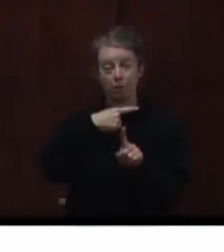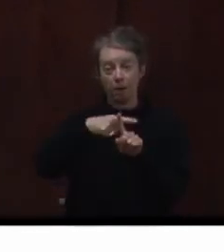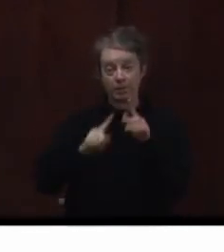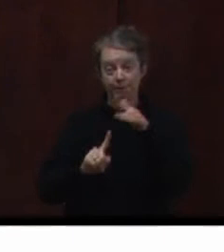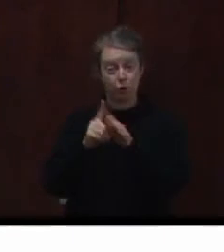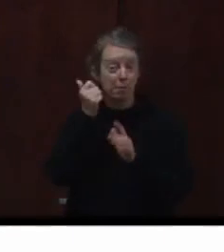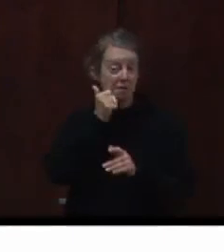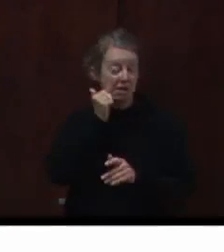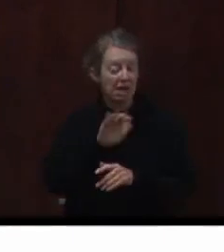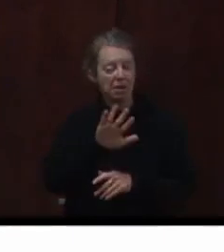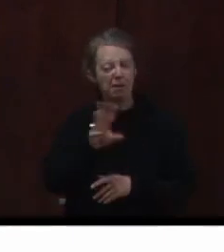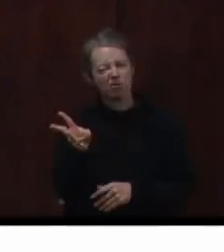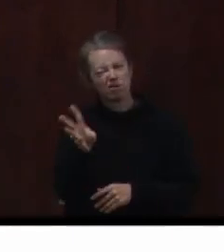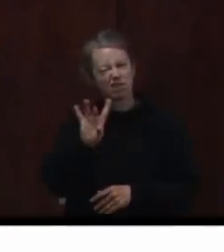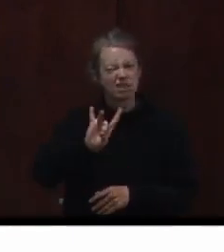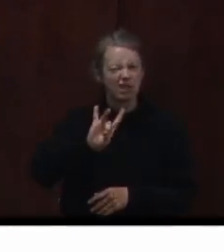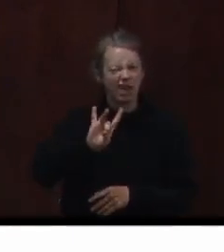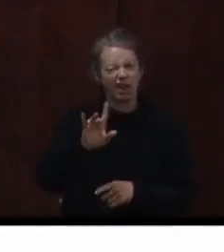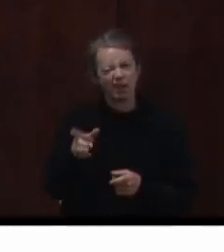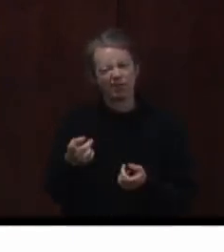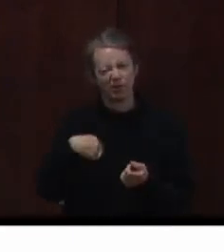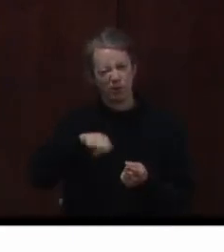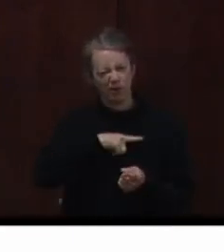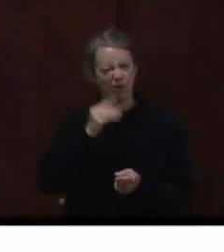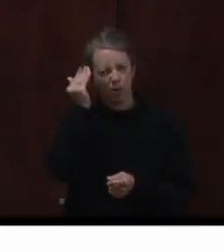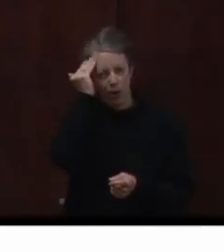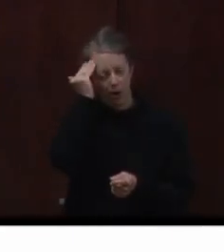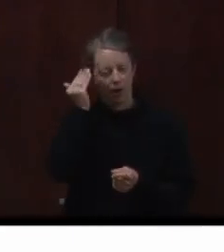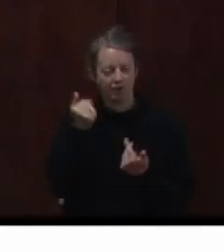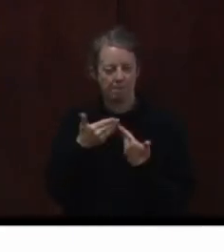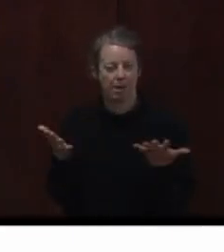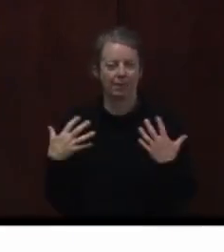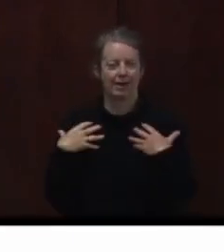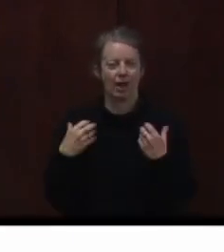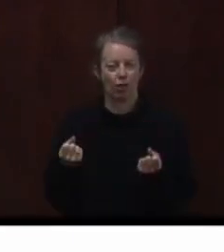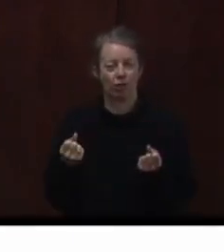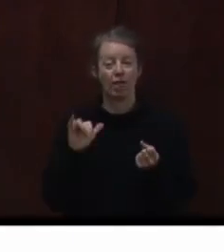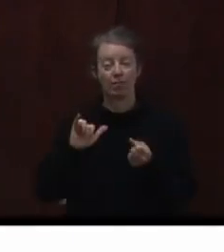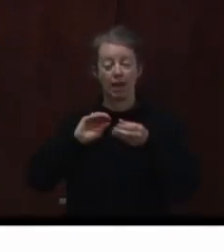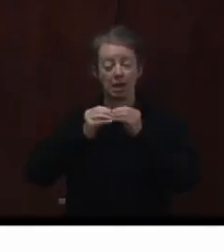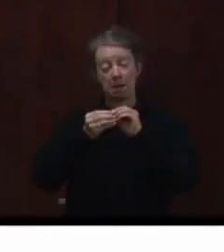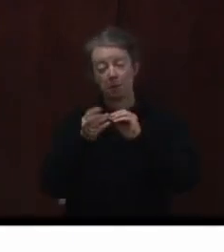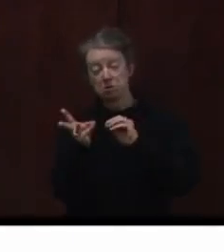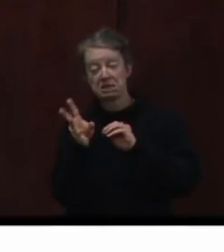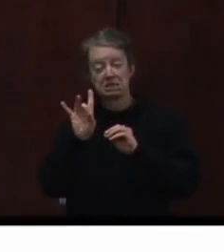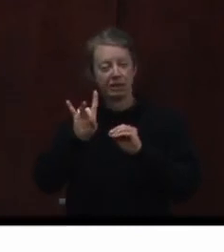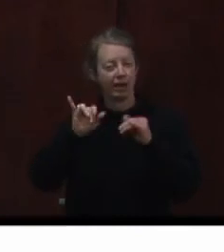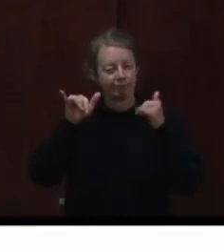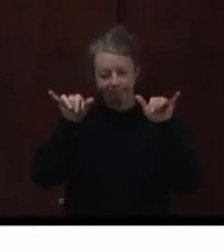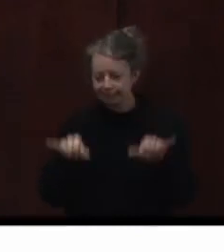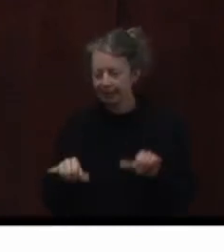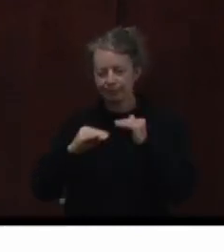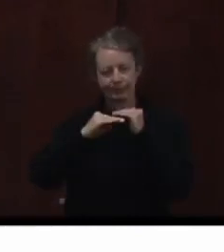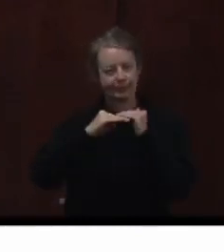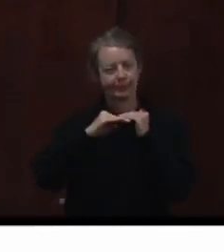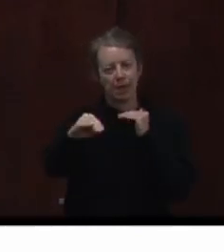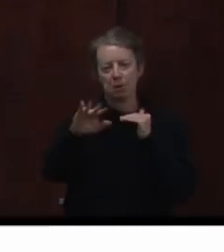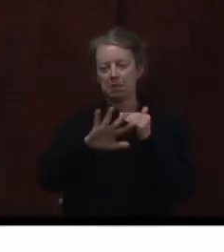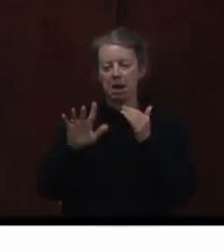on average enter our public health workflow. This is remaining stable for the third week. It's been